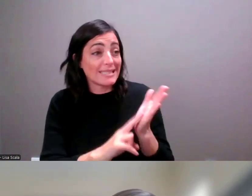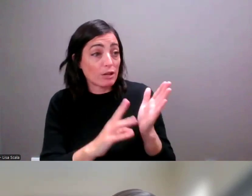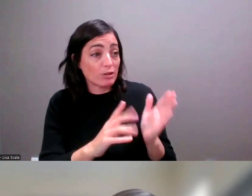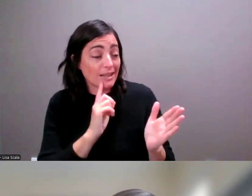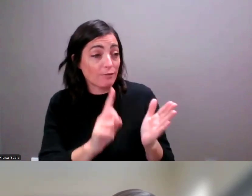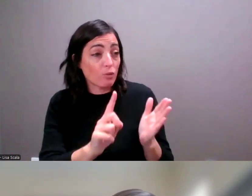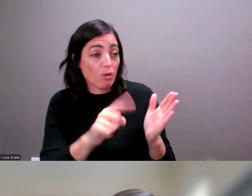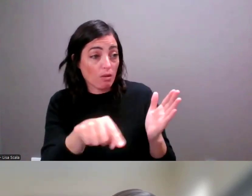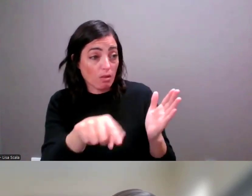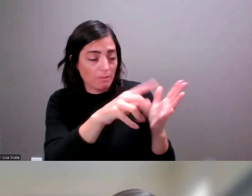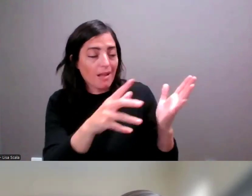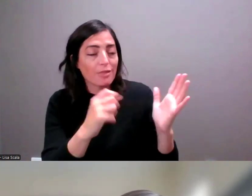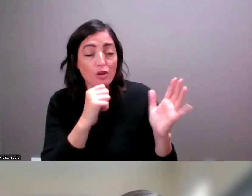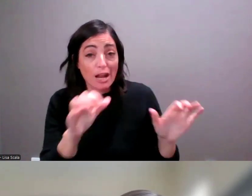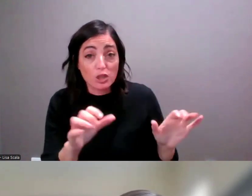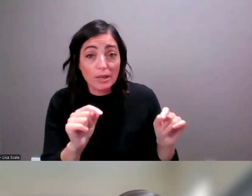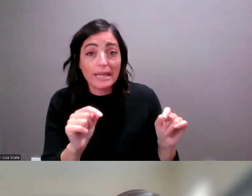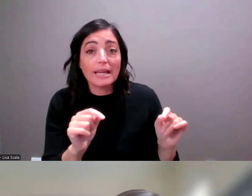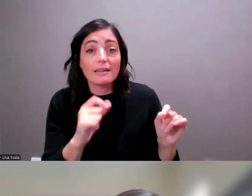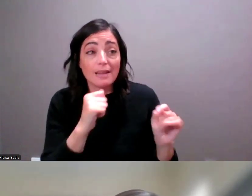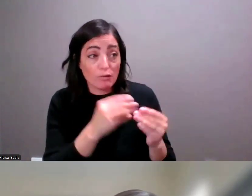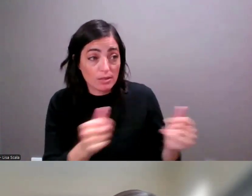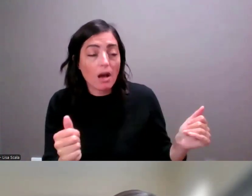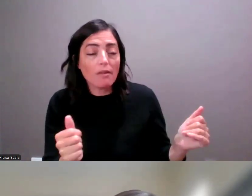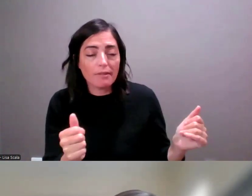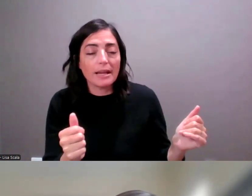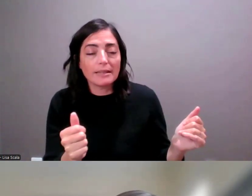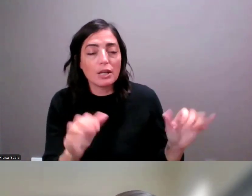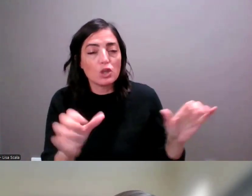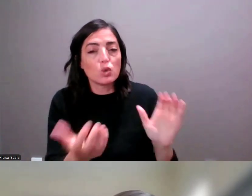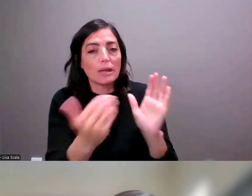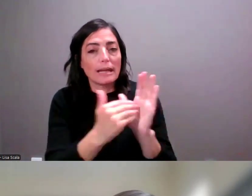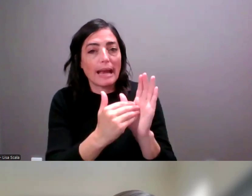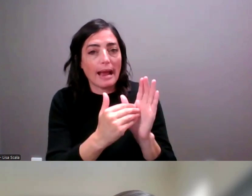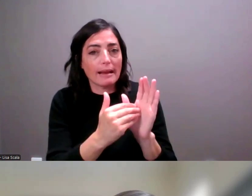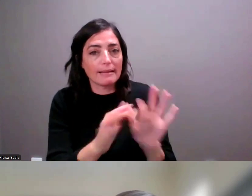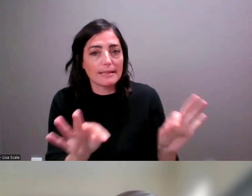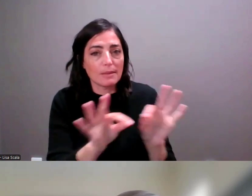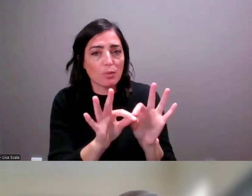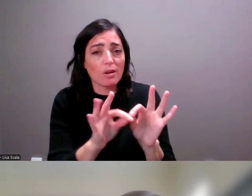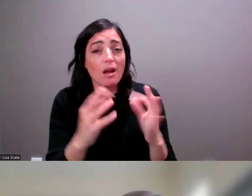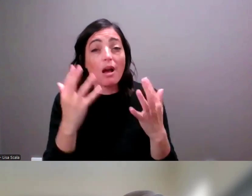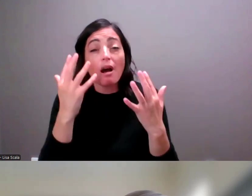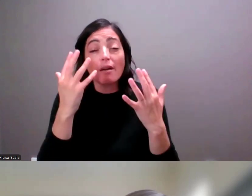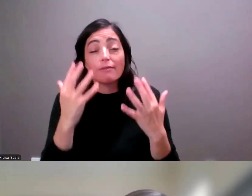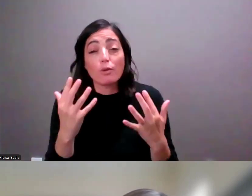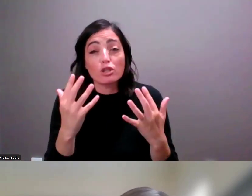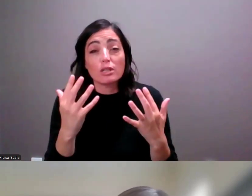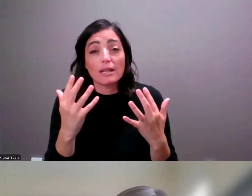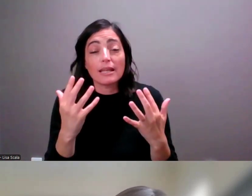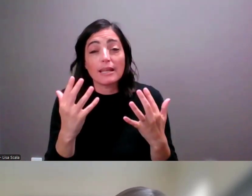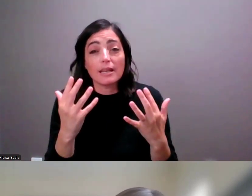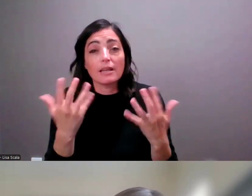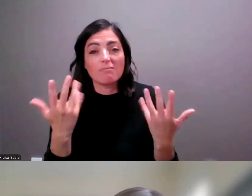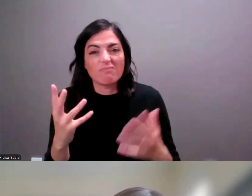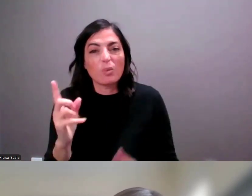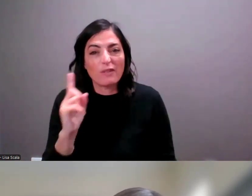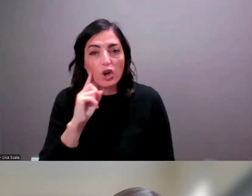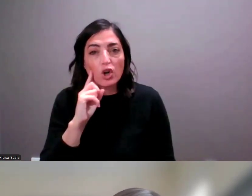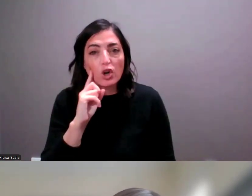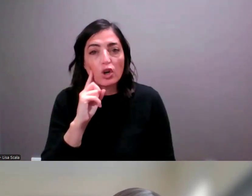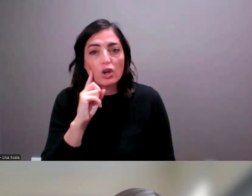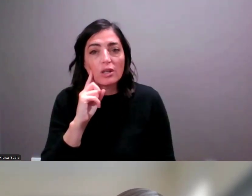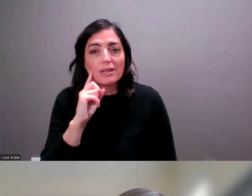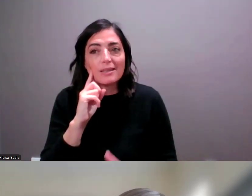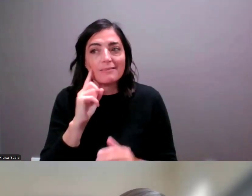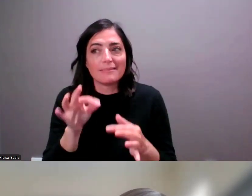Commonwealth, thing that we need to follow up on. Unfortunately, we have heard